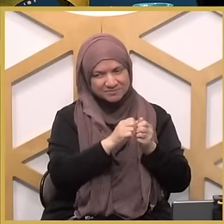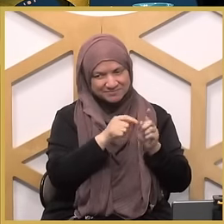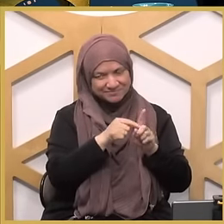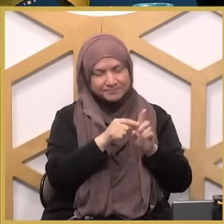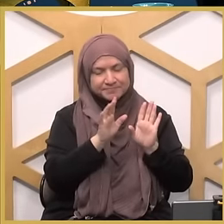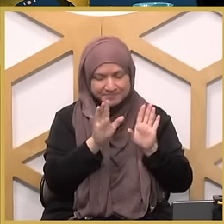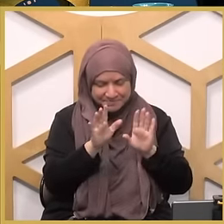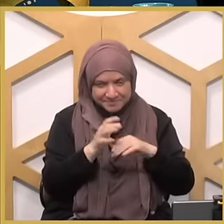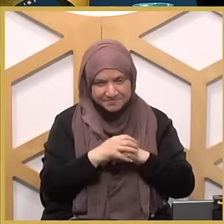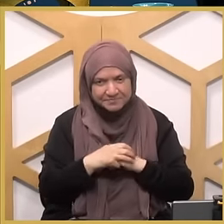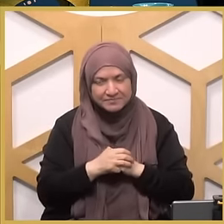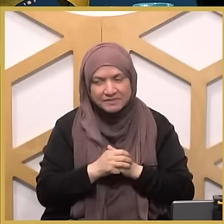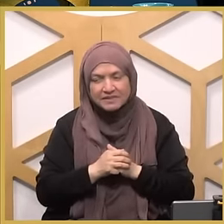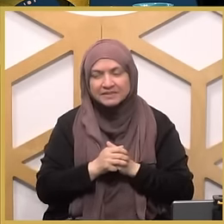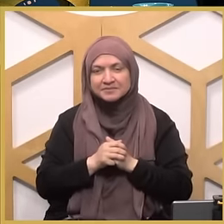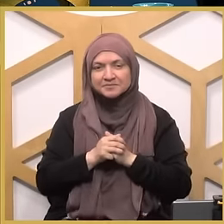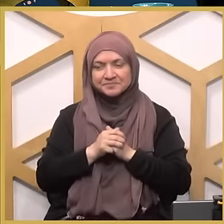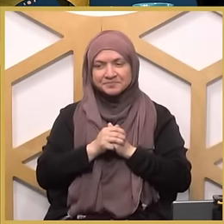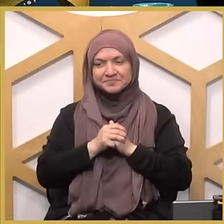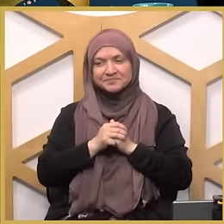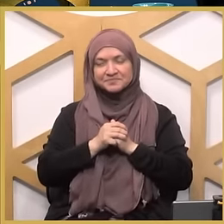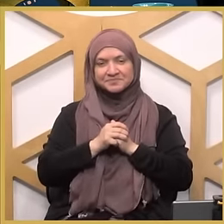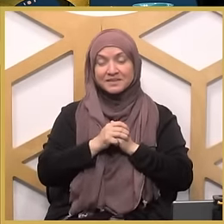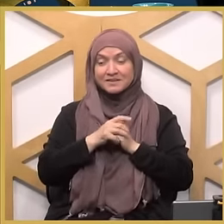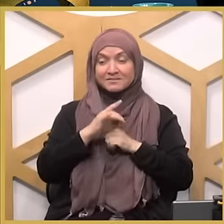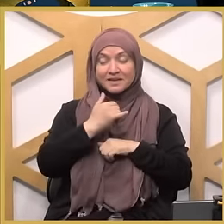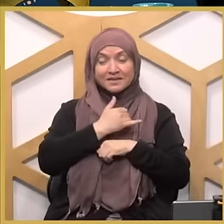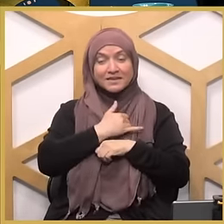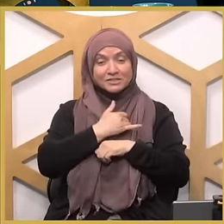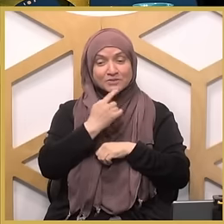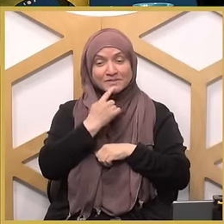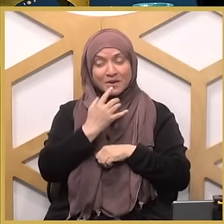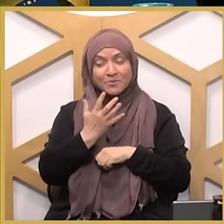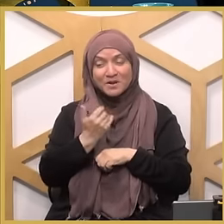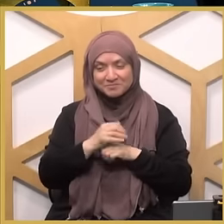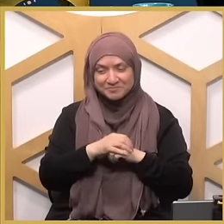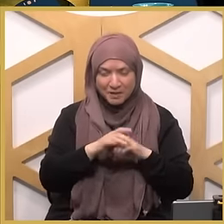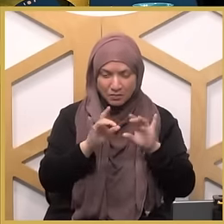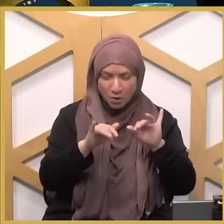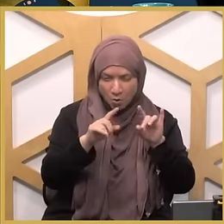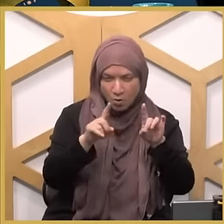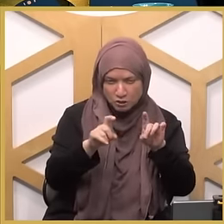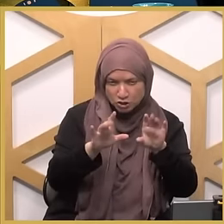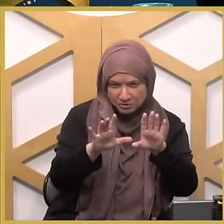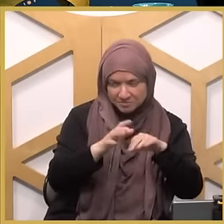and there's actually 16 votes on this comment that says Sheikh Yaser has better style than Sheikh Omar.